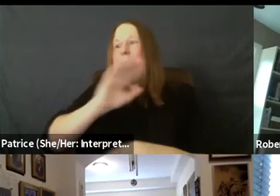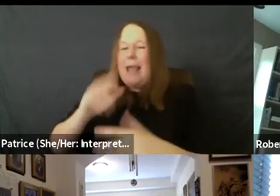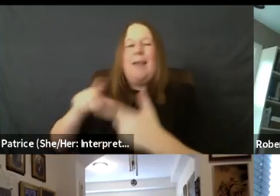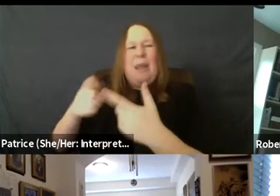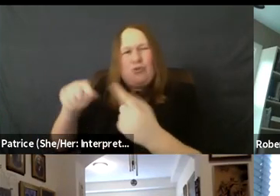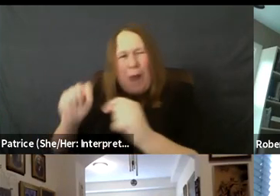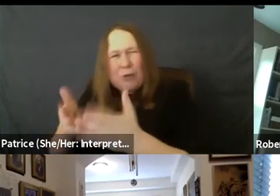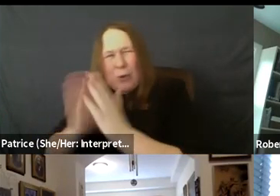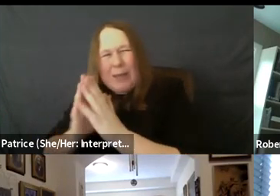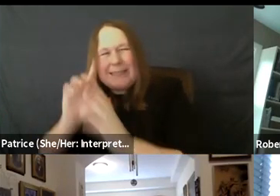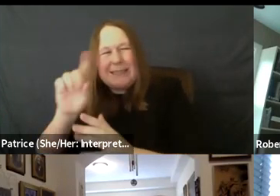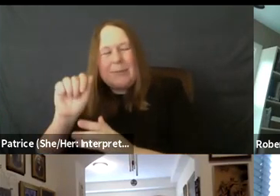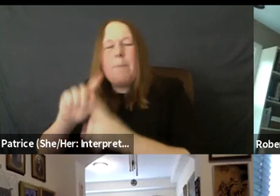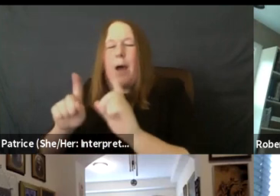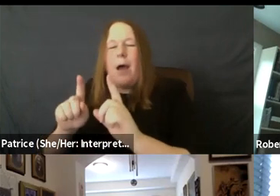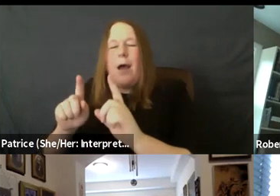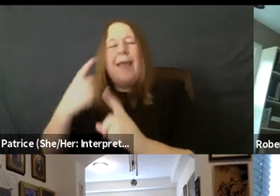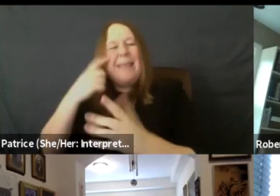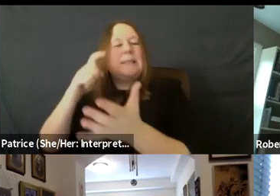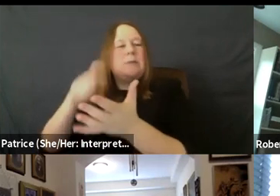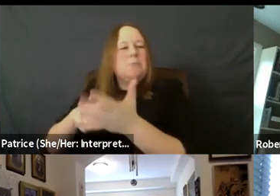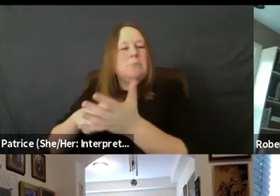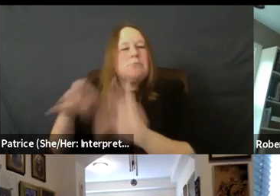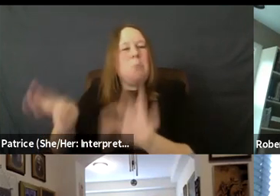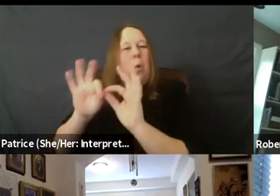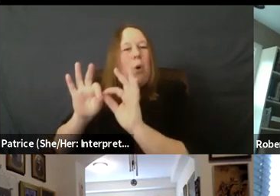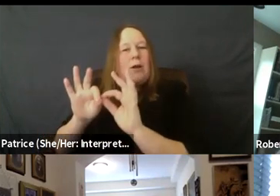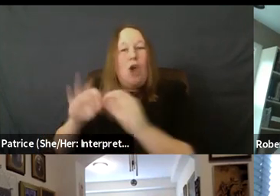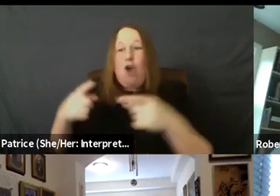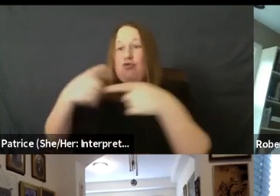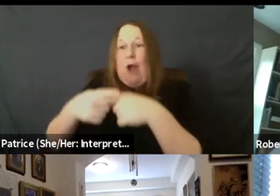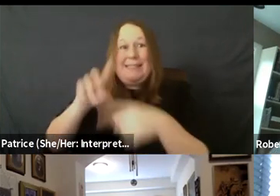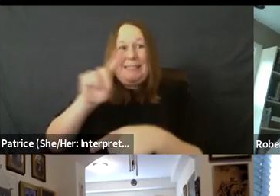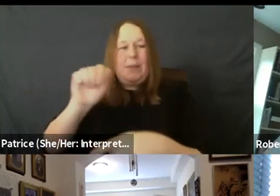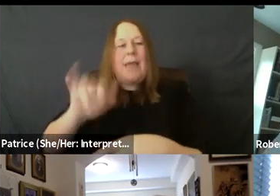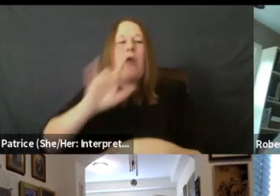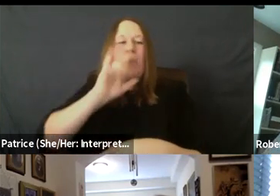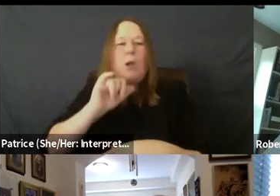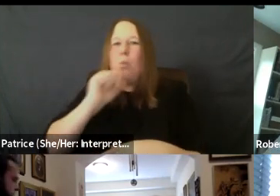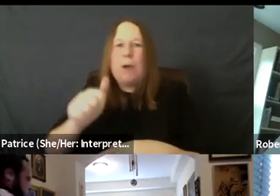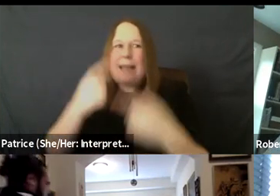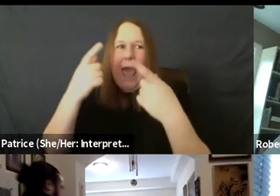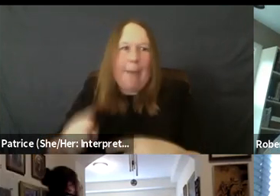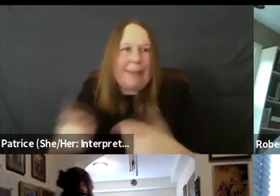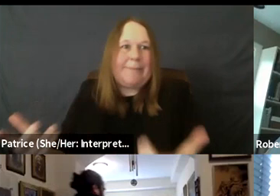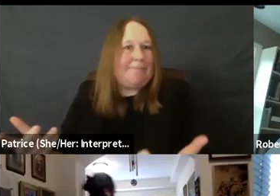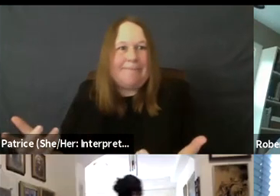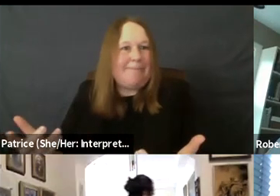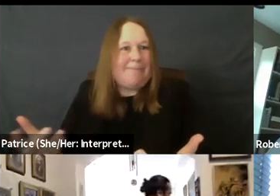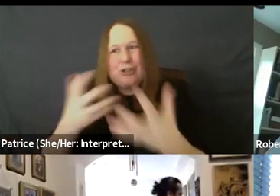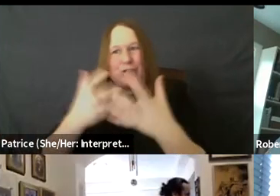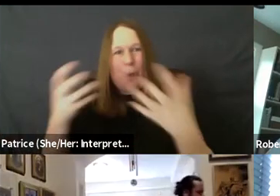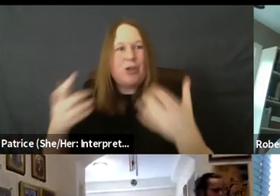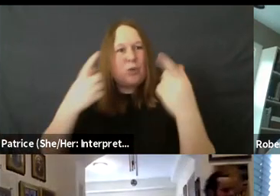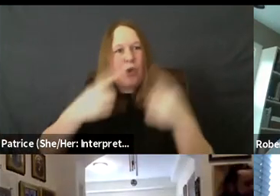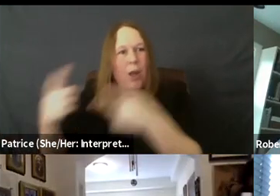cross-disability. I think it's really important to recognize that cross-disability was something that really wasn't happening. So much of what